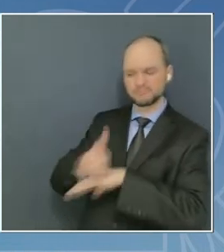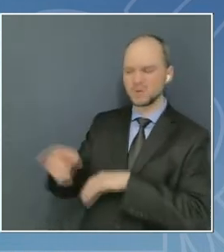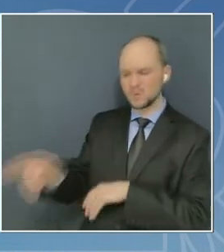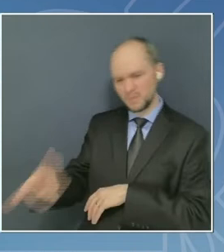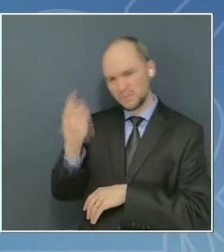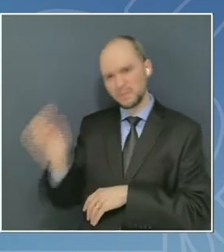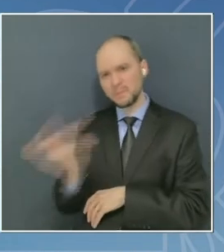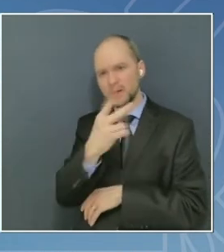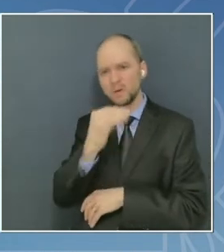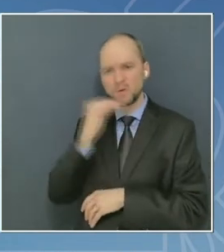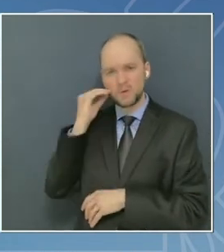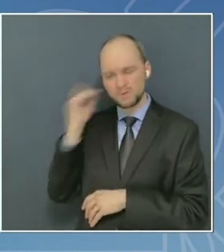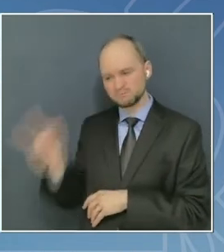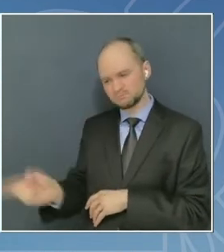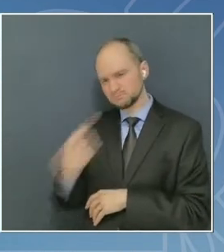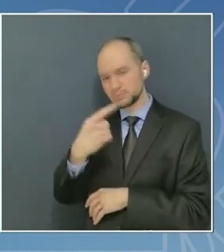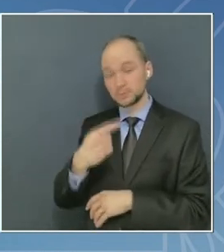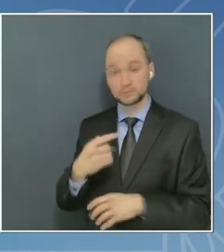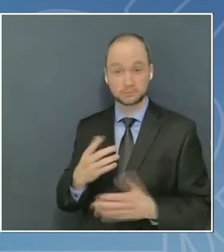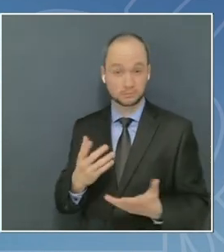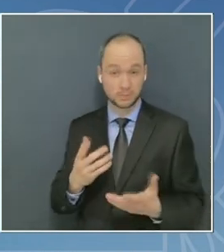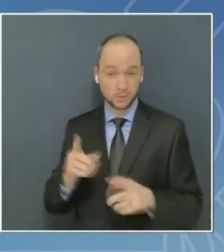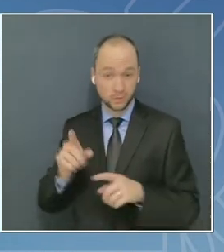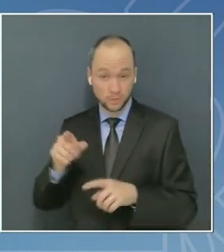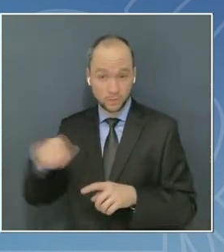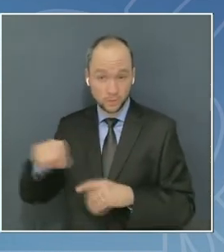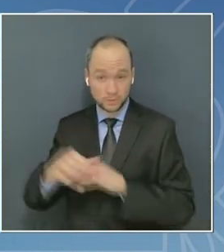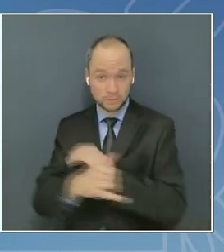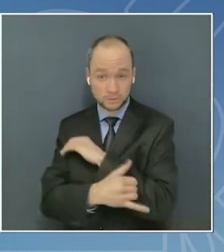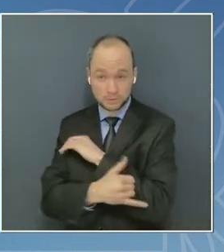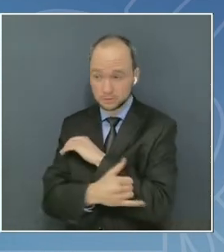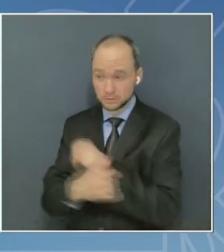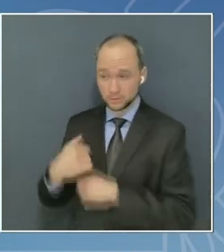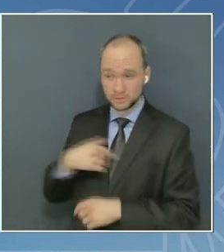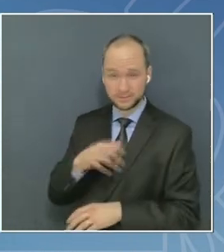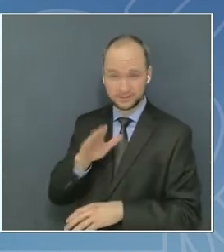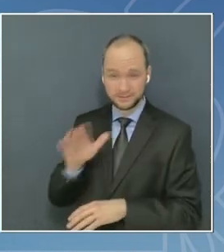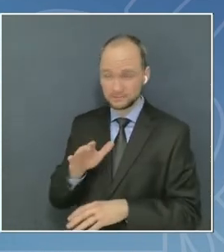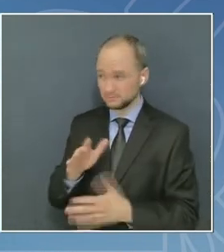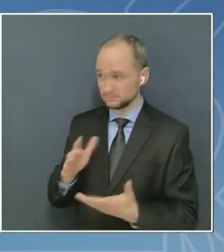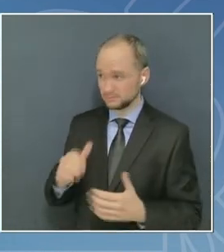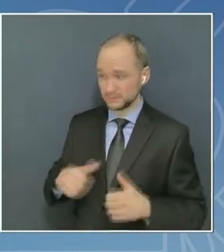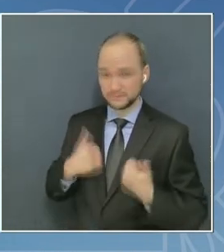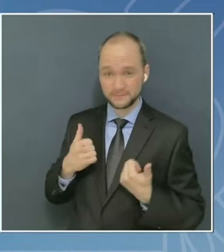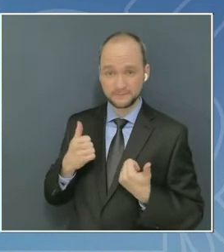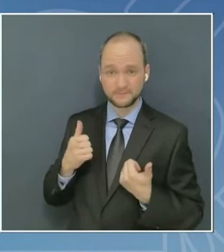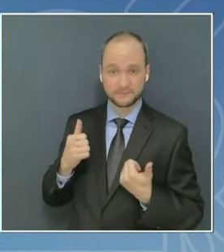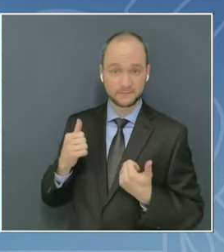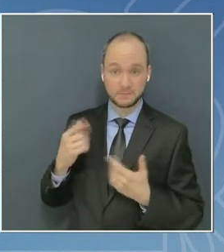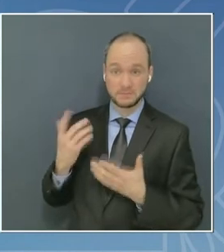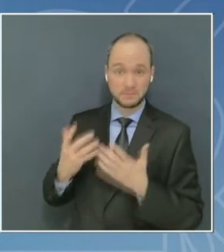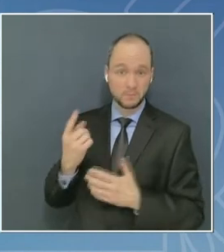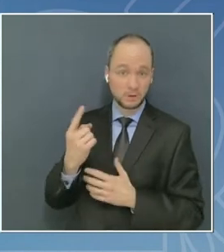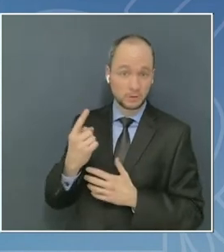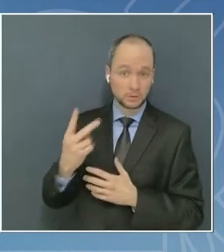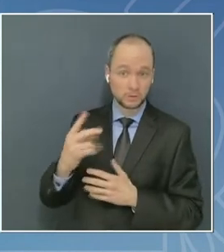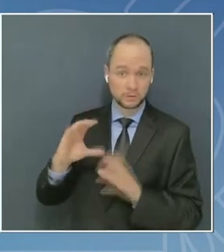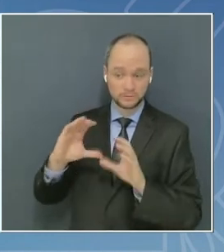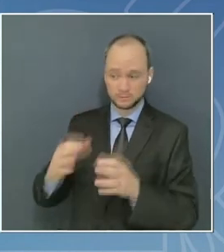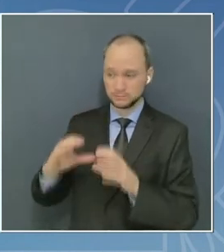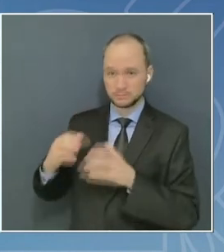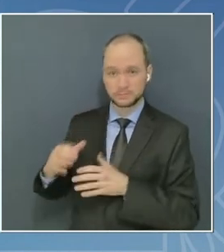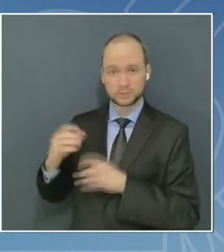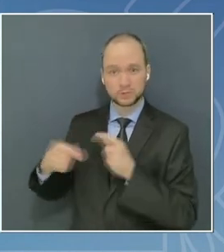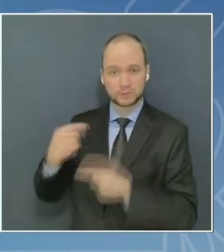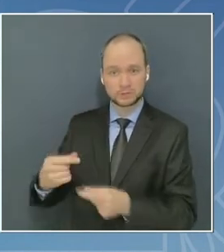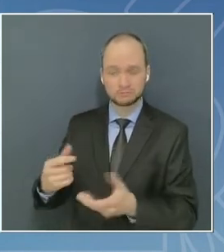foreign countries that we no longer live in or have not lived in for generations in some cases. And while that